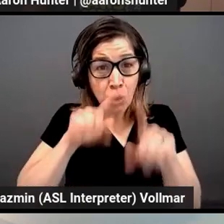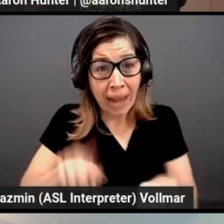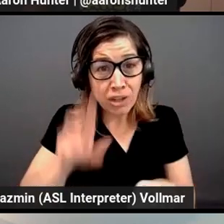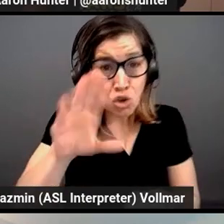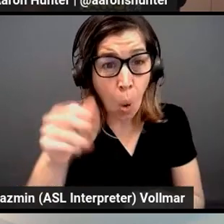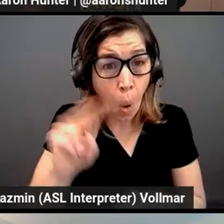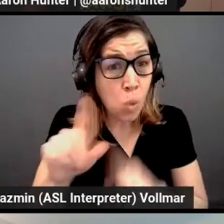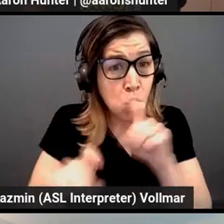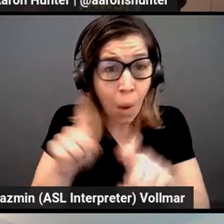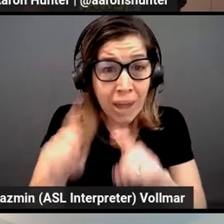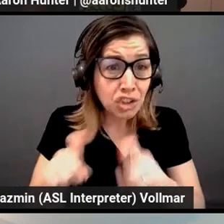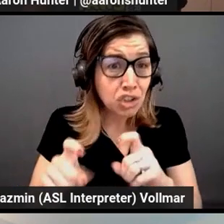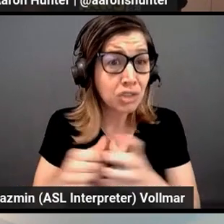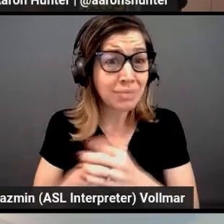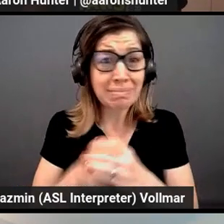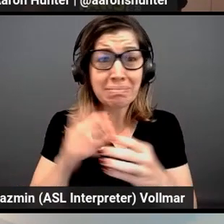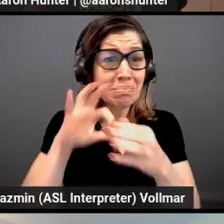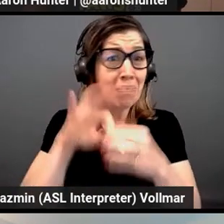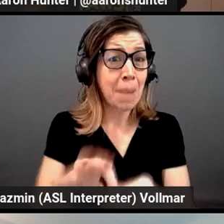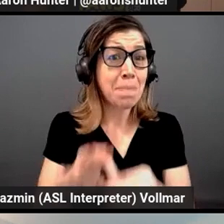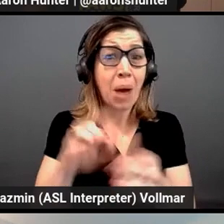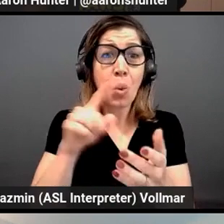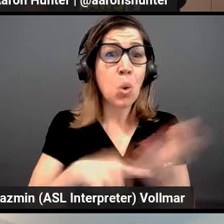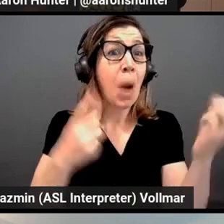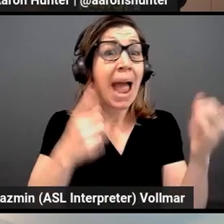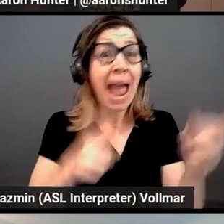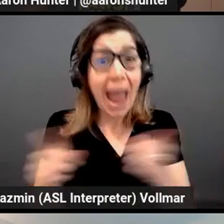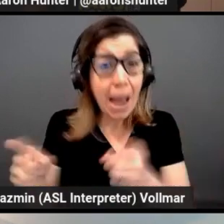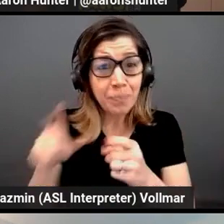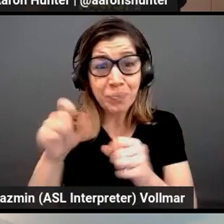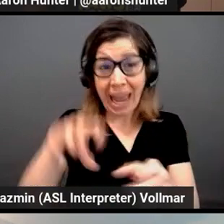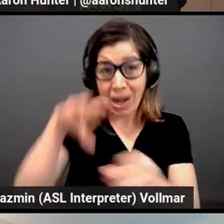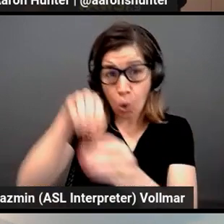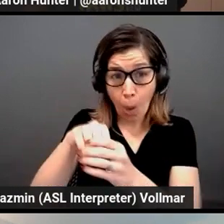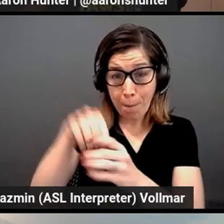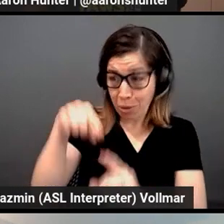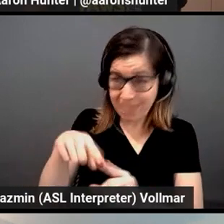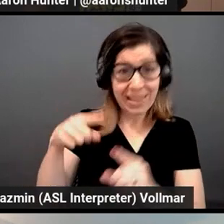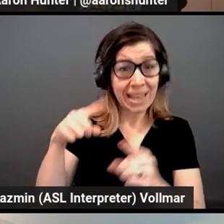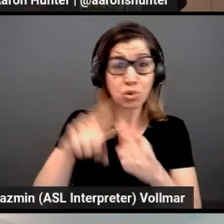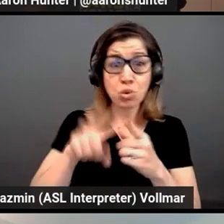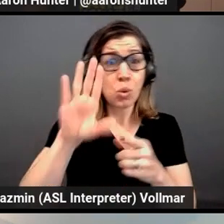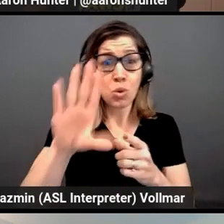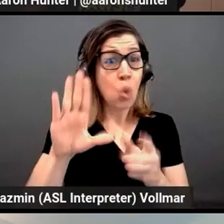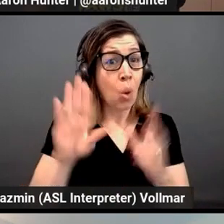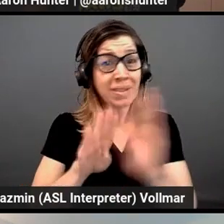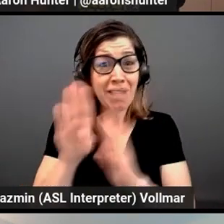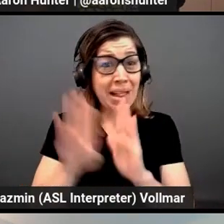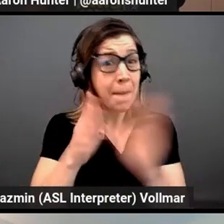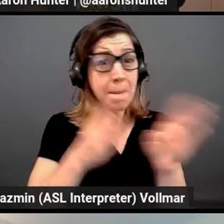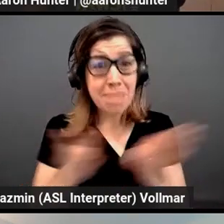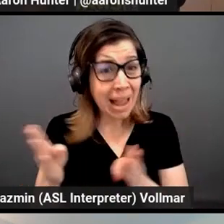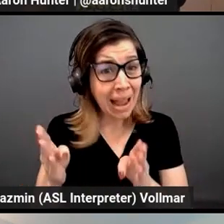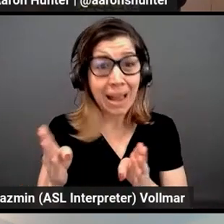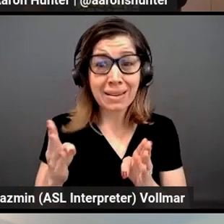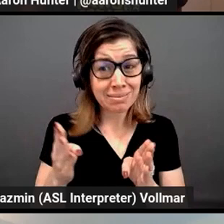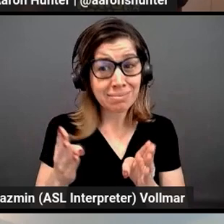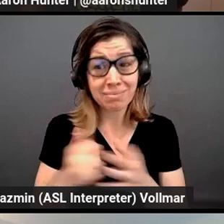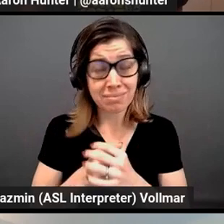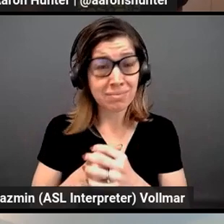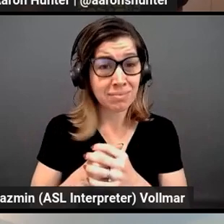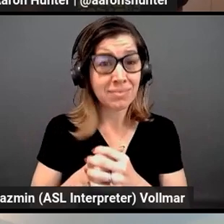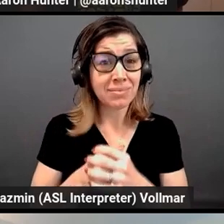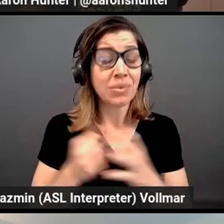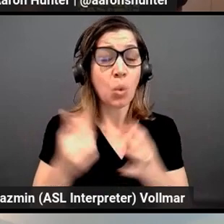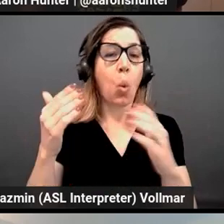questions about what's happening. You can incorporate this into your development plans well